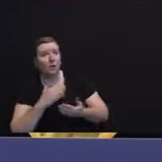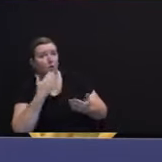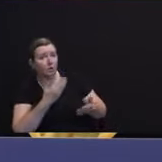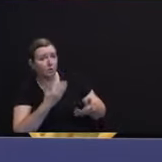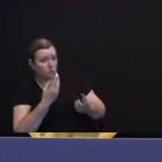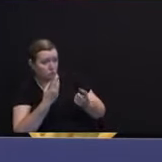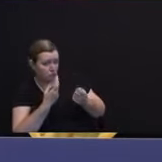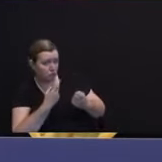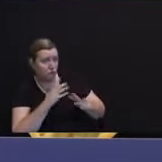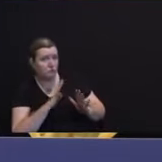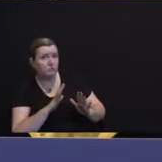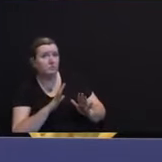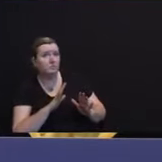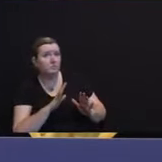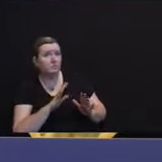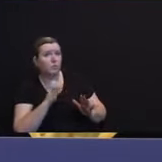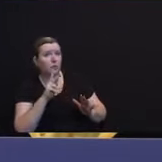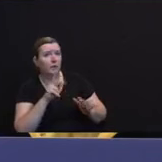Age breakdown.